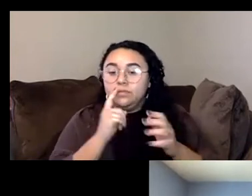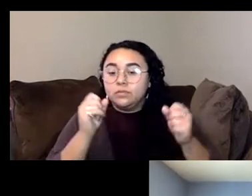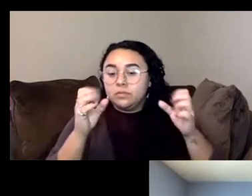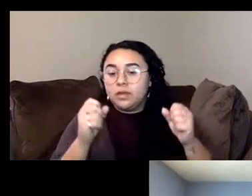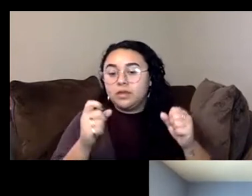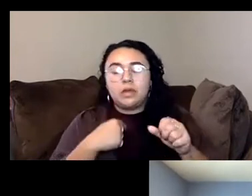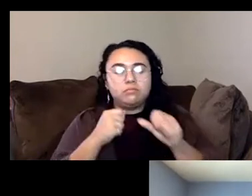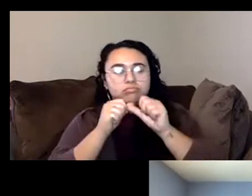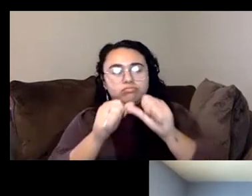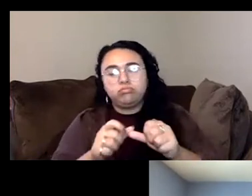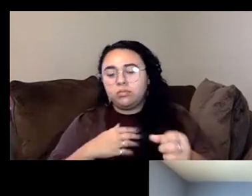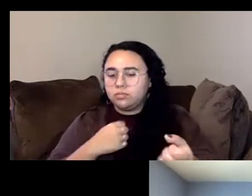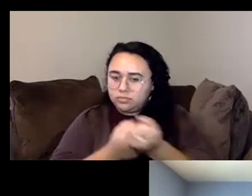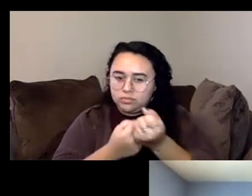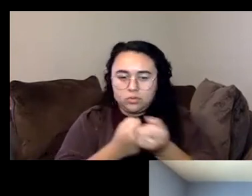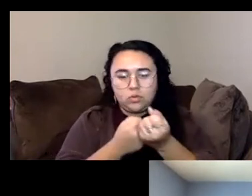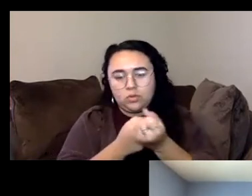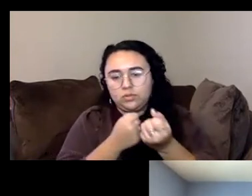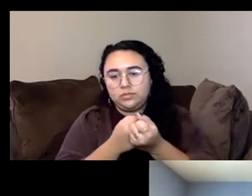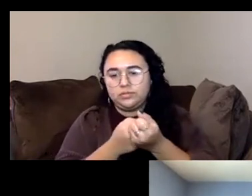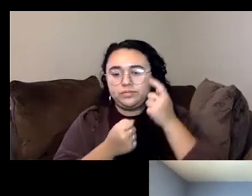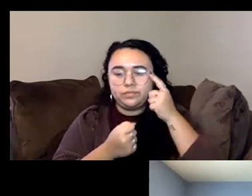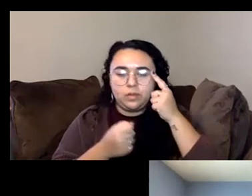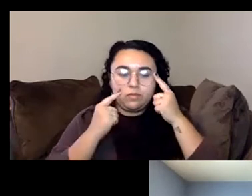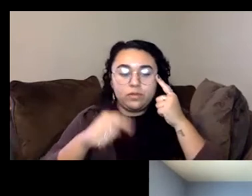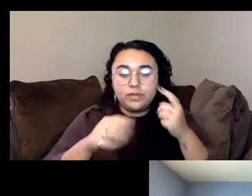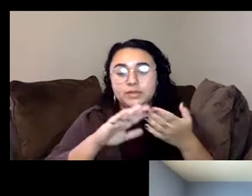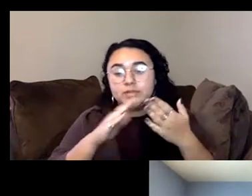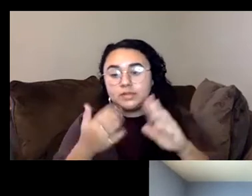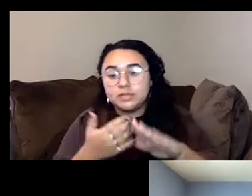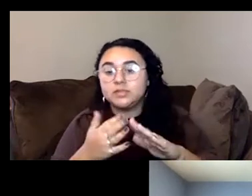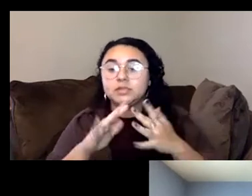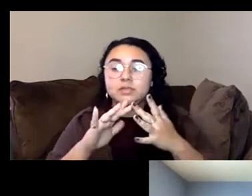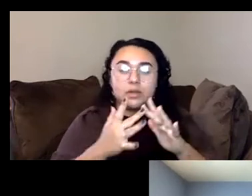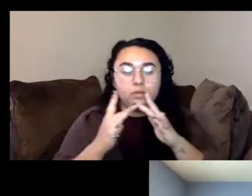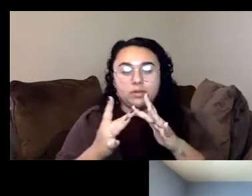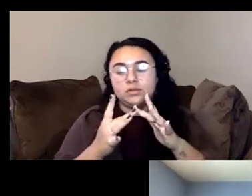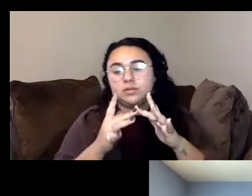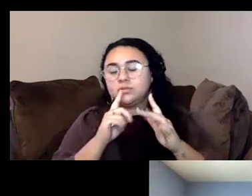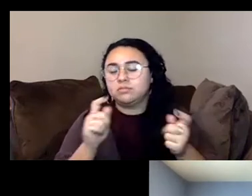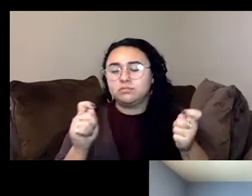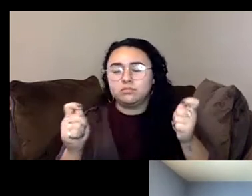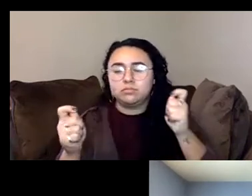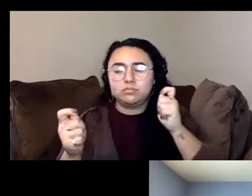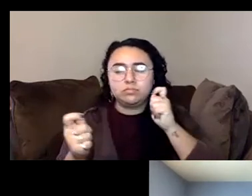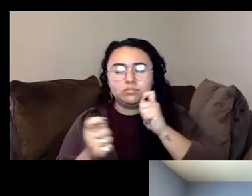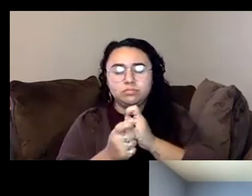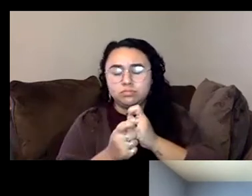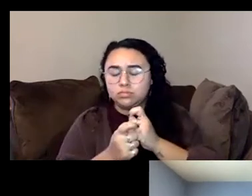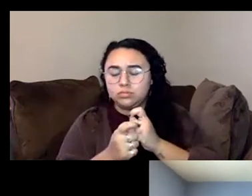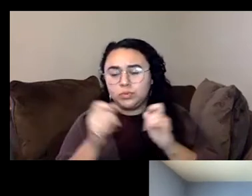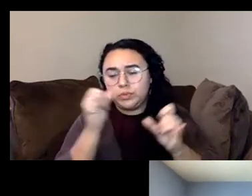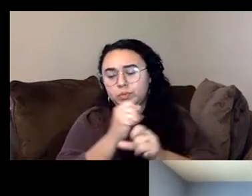my support continues to be for this network and this community. It's evolved tremendously. I've been